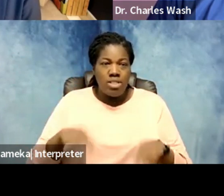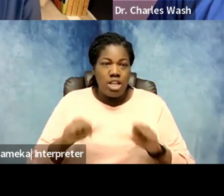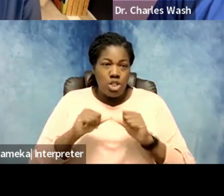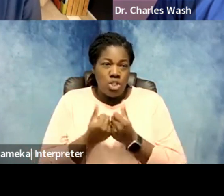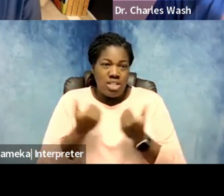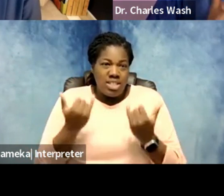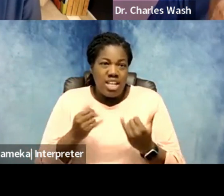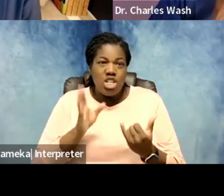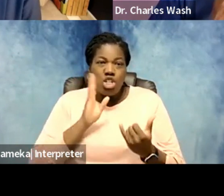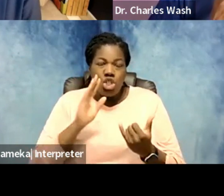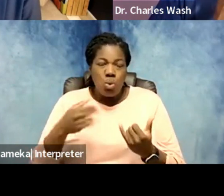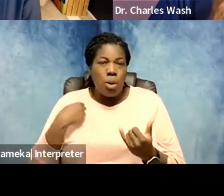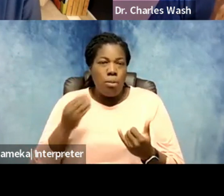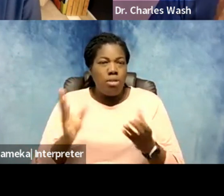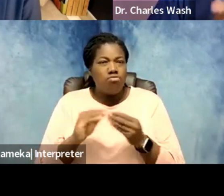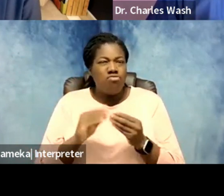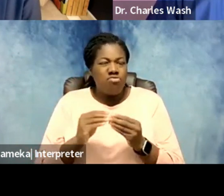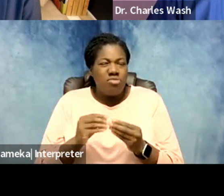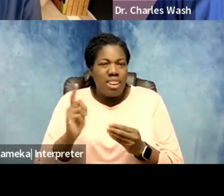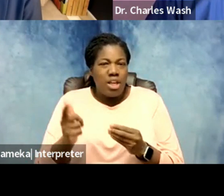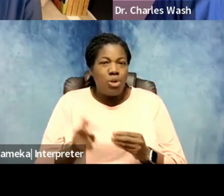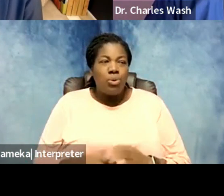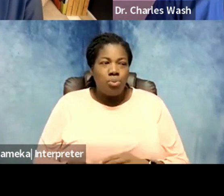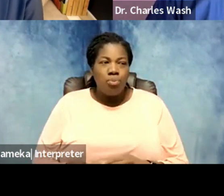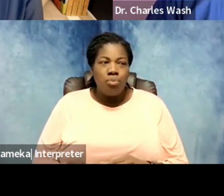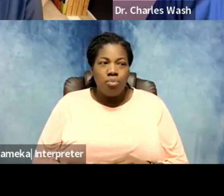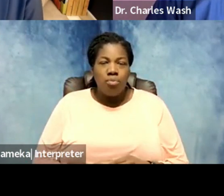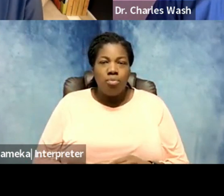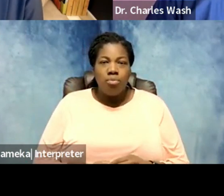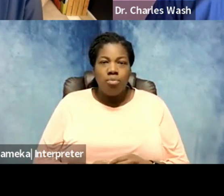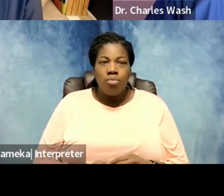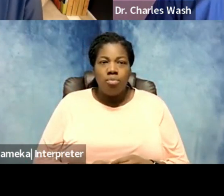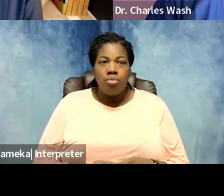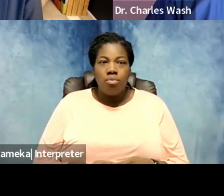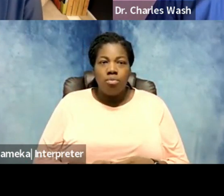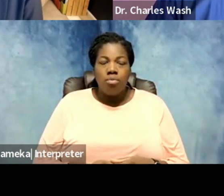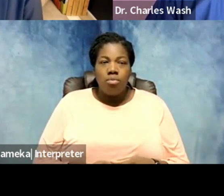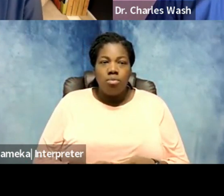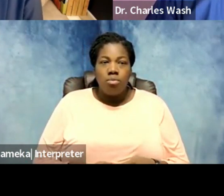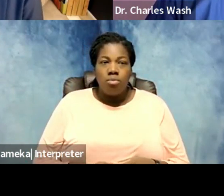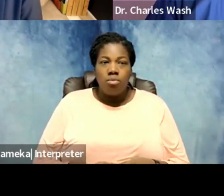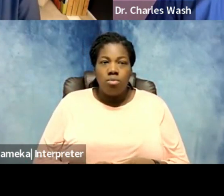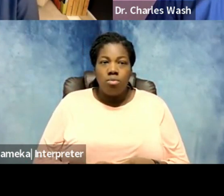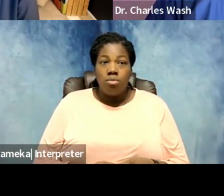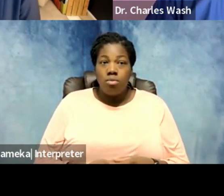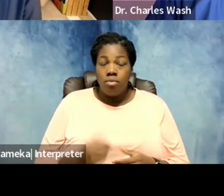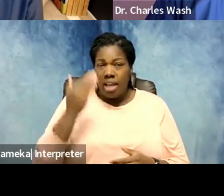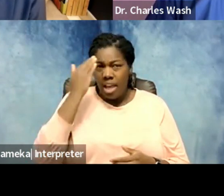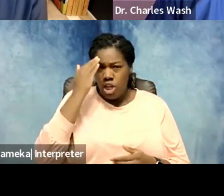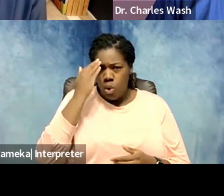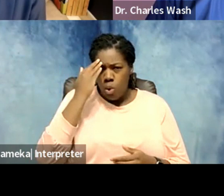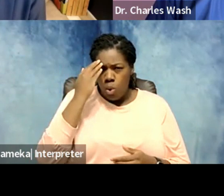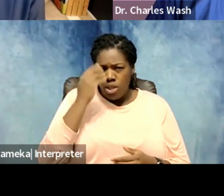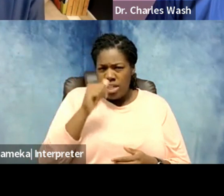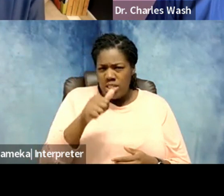too. She'll be saying a few words as a part of the program a little bit later. I also know that there's at least one other